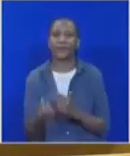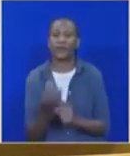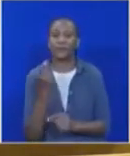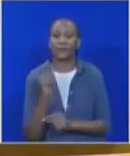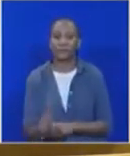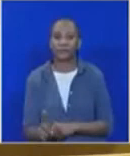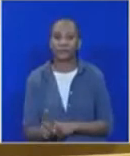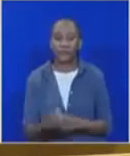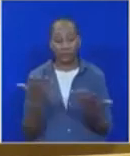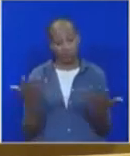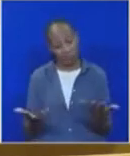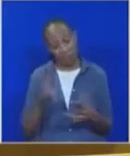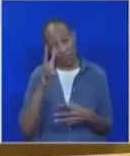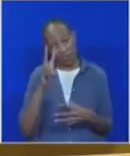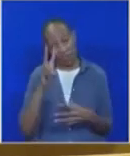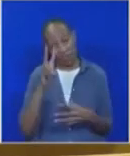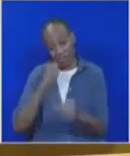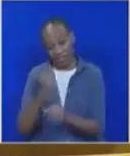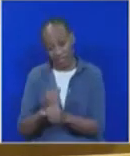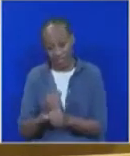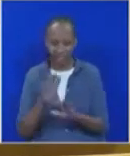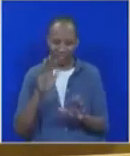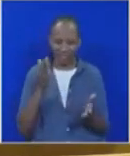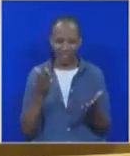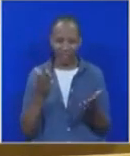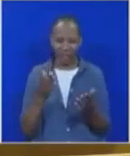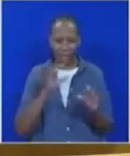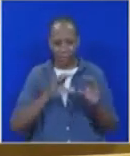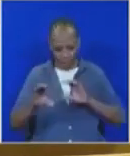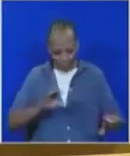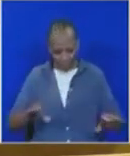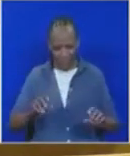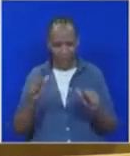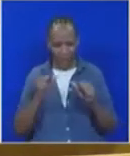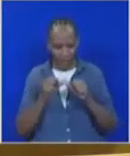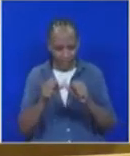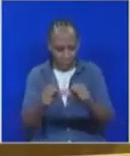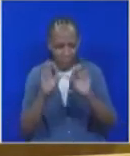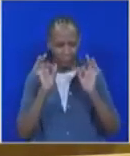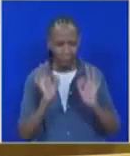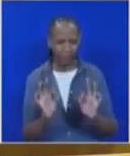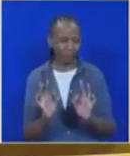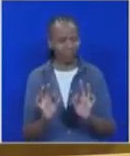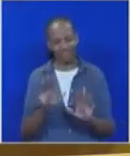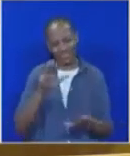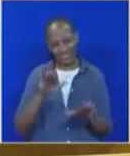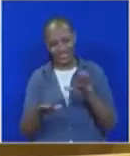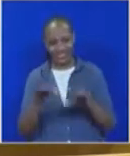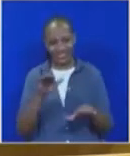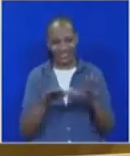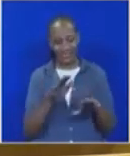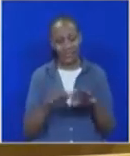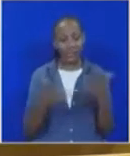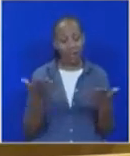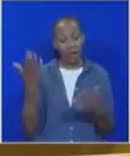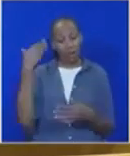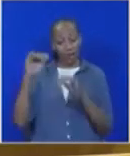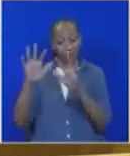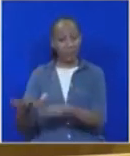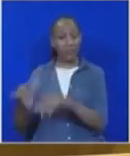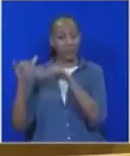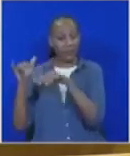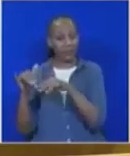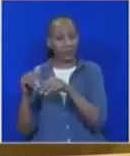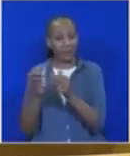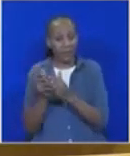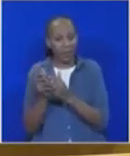over 2 decades, there has been uncertainty about expropriation. In the last parliament, the former leader of the opposition even told us that